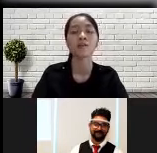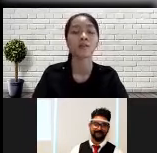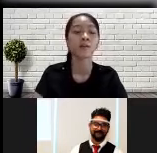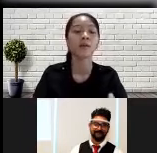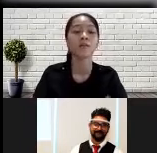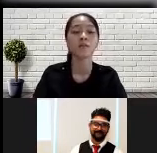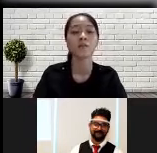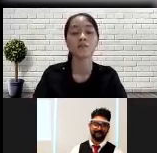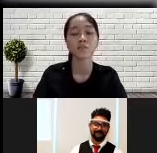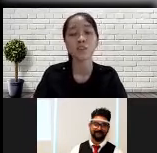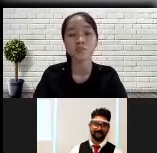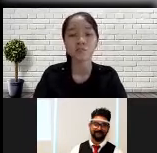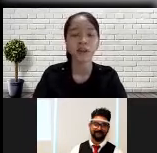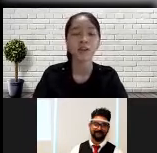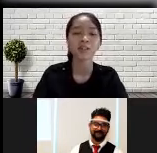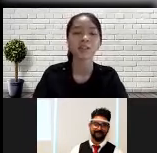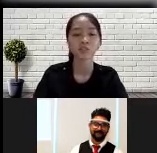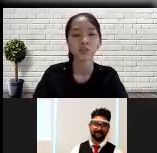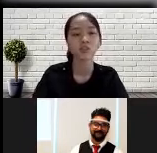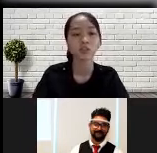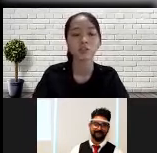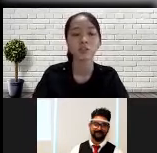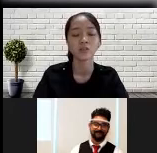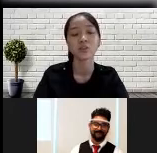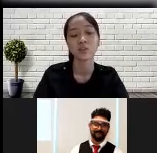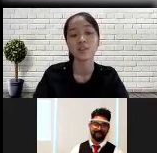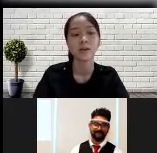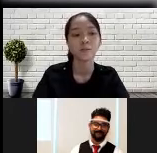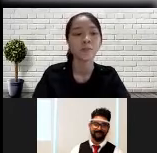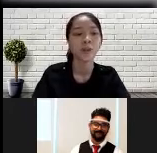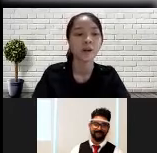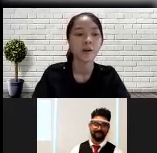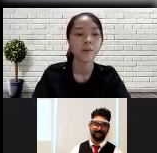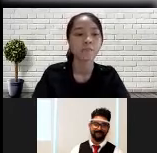are some the general guidelines in the instructions.